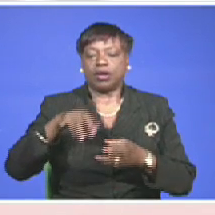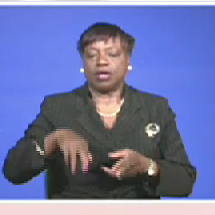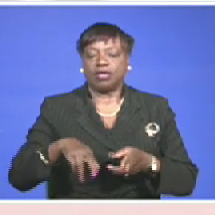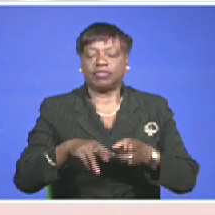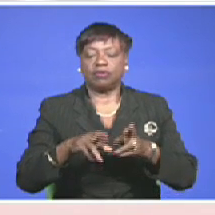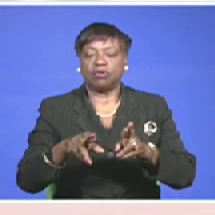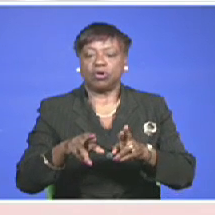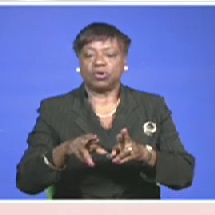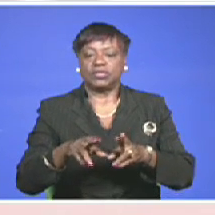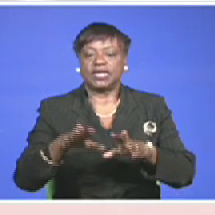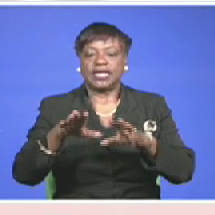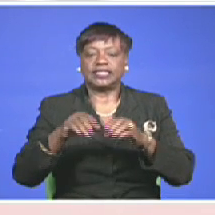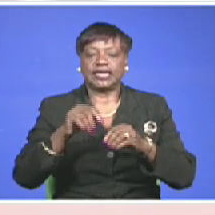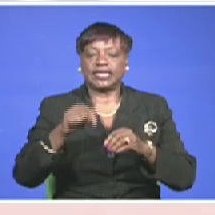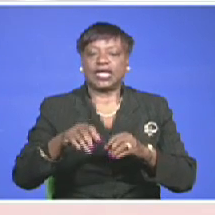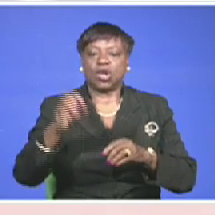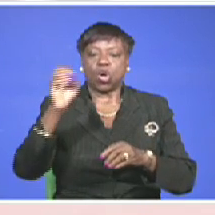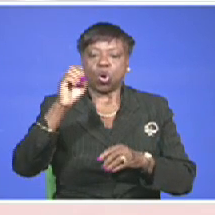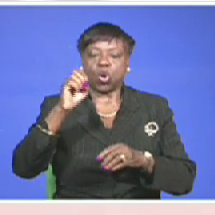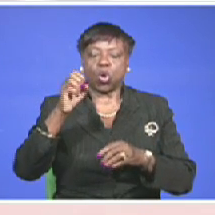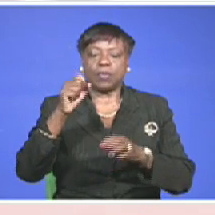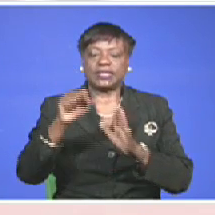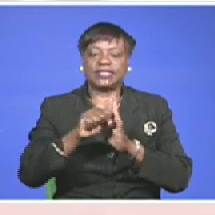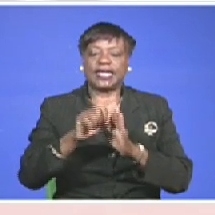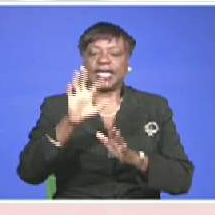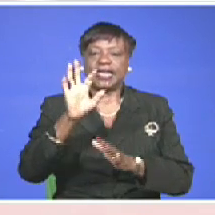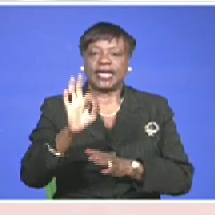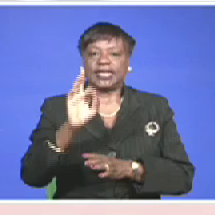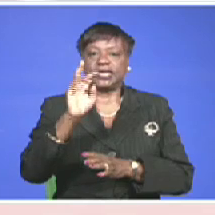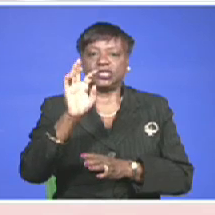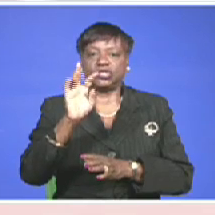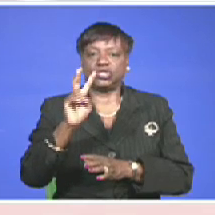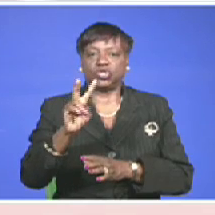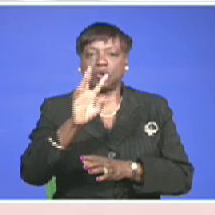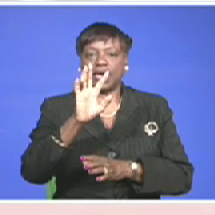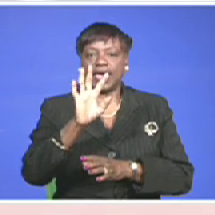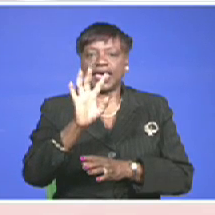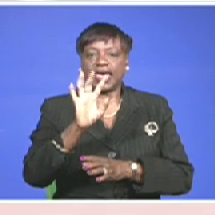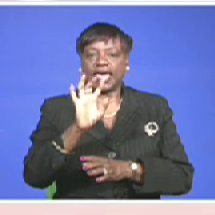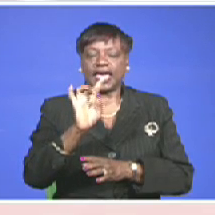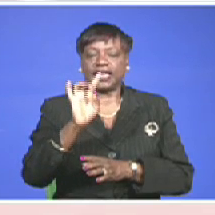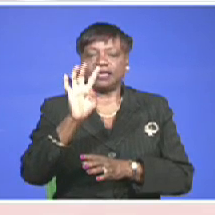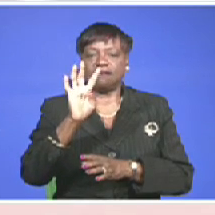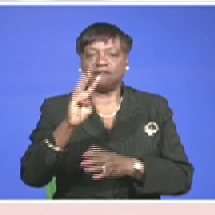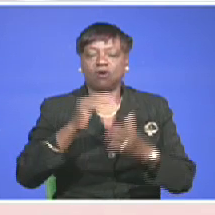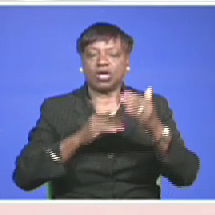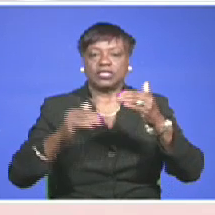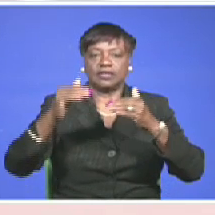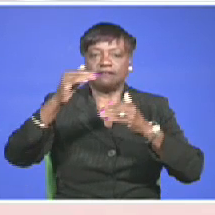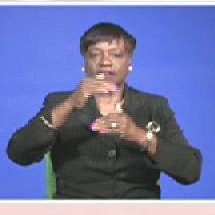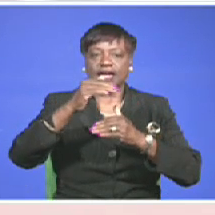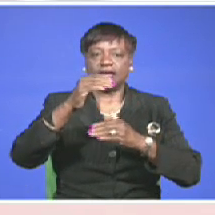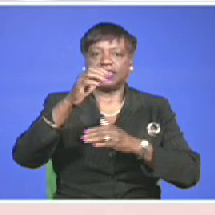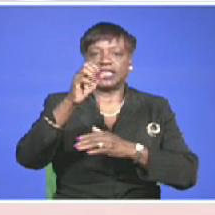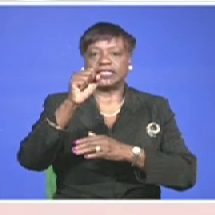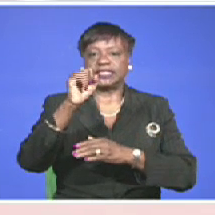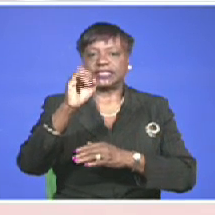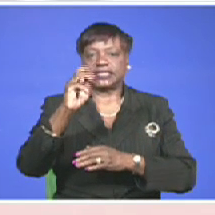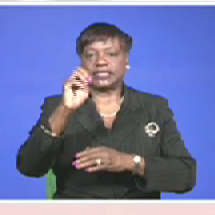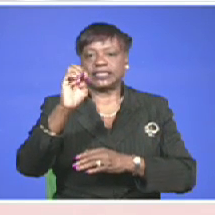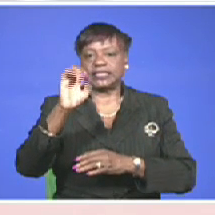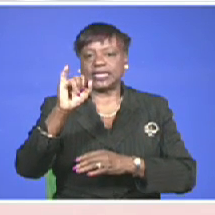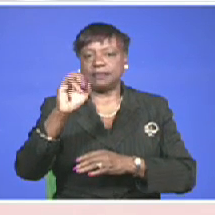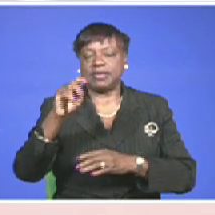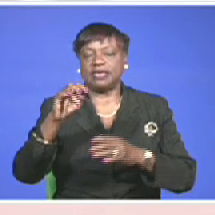the 2nd-seeded Oklahoma State Cowboys 92-84 to advance to the semifinals at Madison Square Garden in New York. Colby